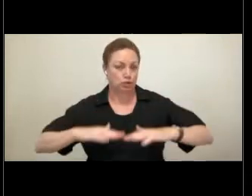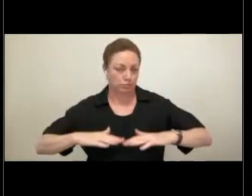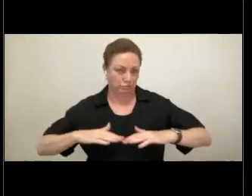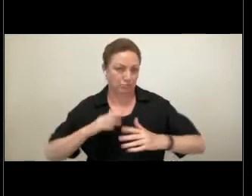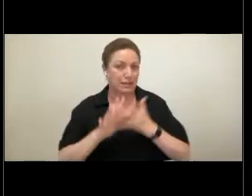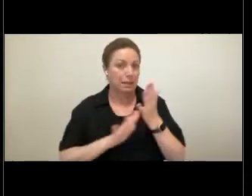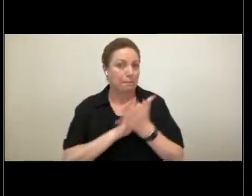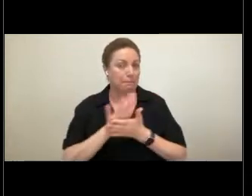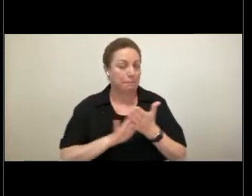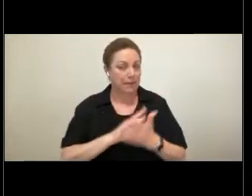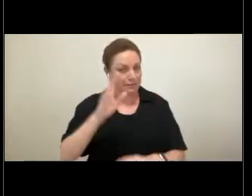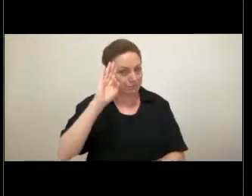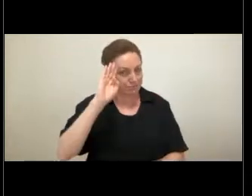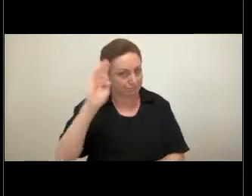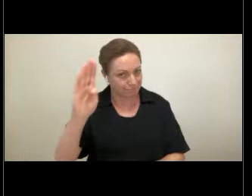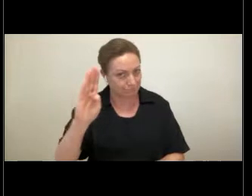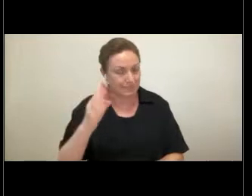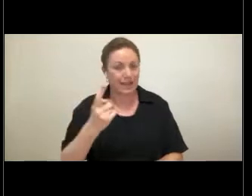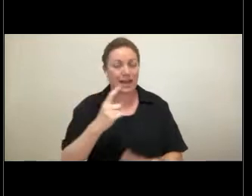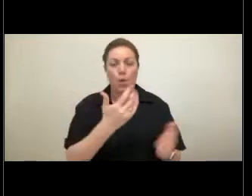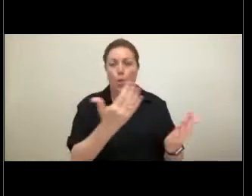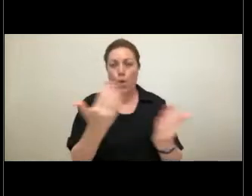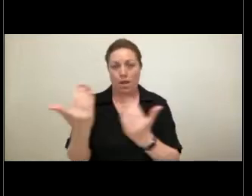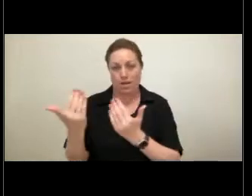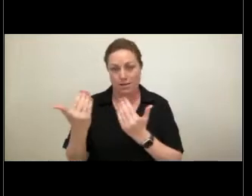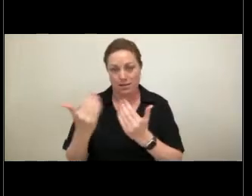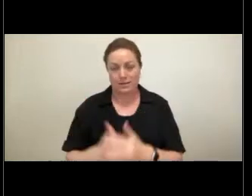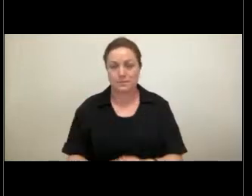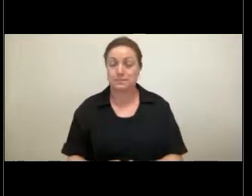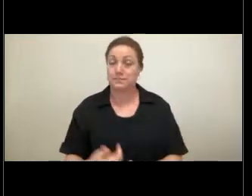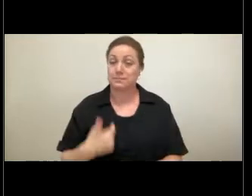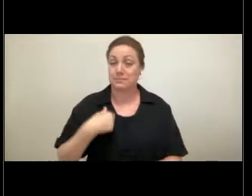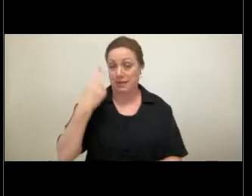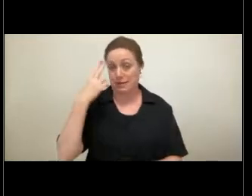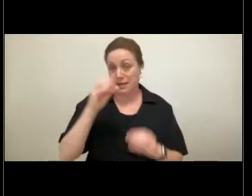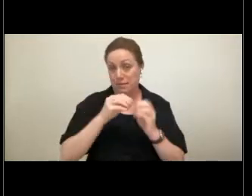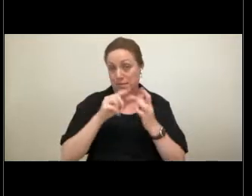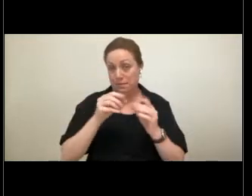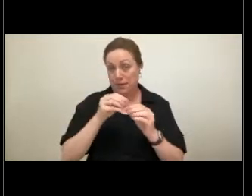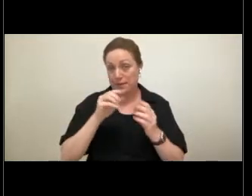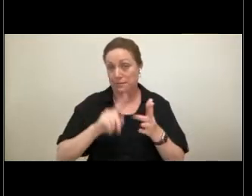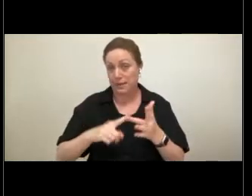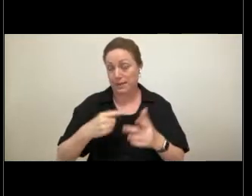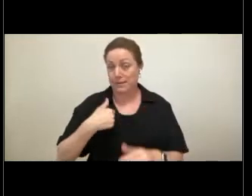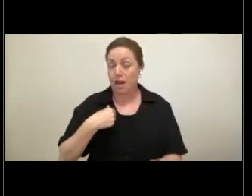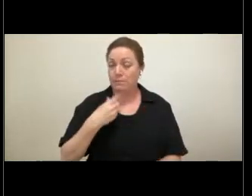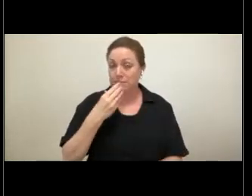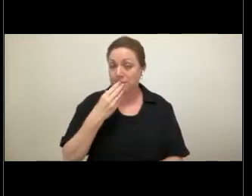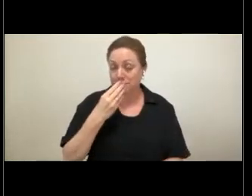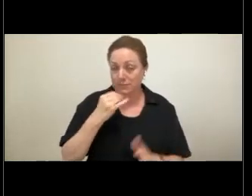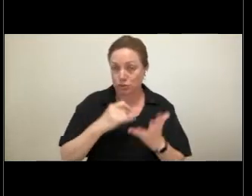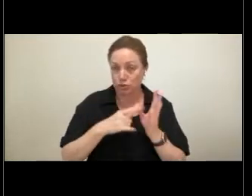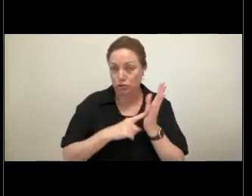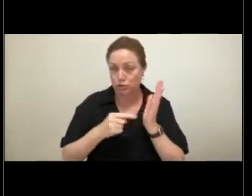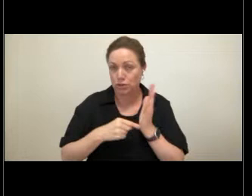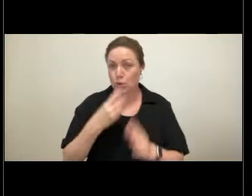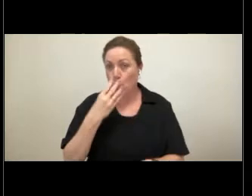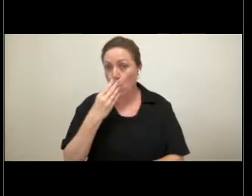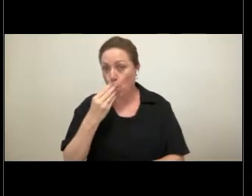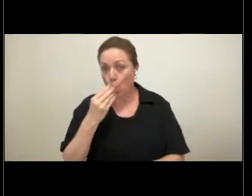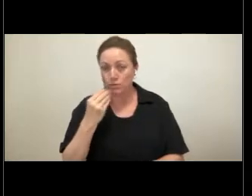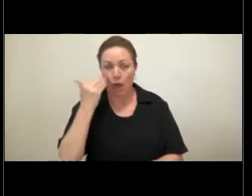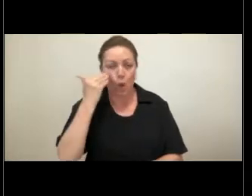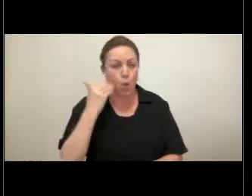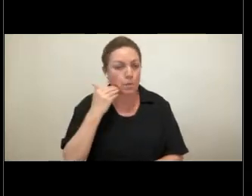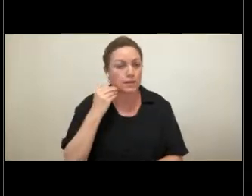Warami, welcome. My name is Bibi Barber. I'm a saltwater woman from the Durrabal Camaragal Yuin Nation. I stand